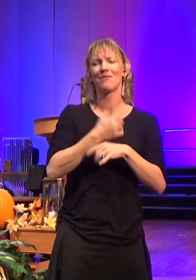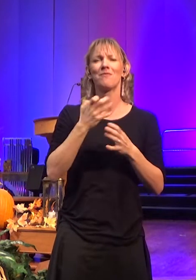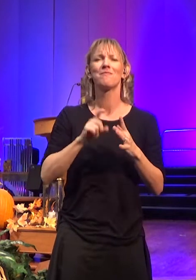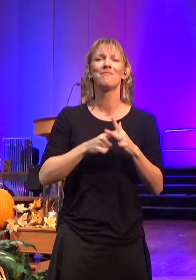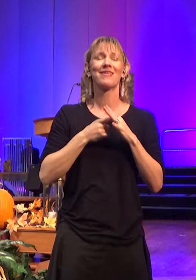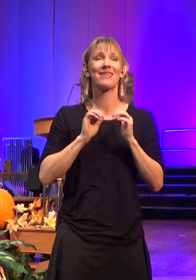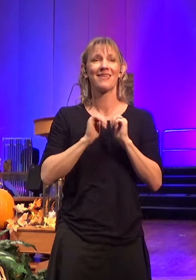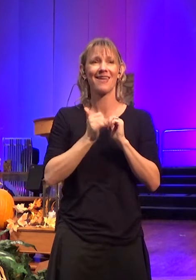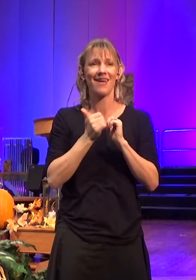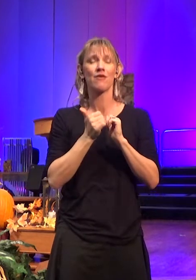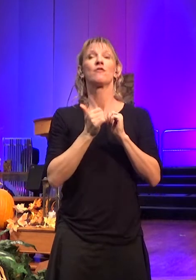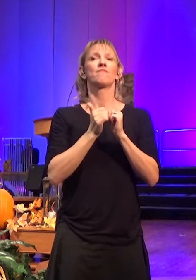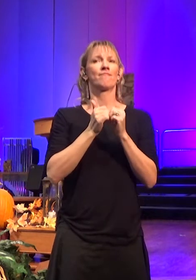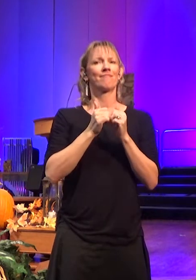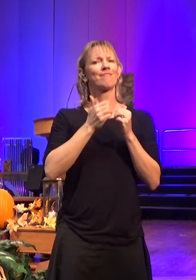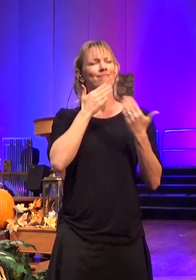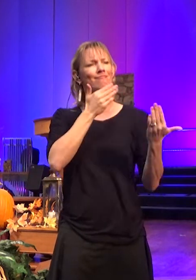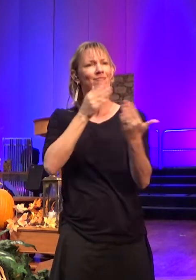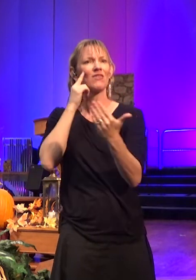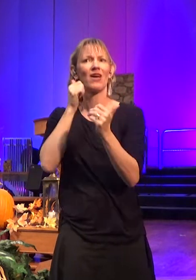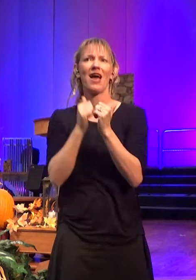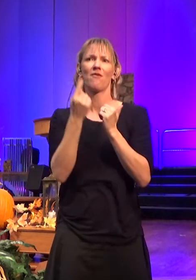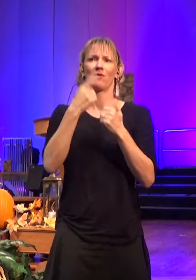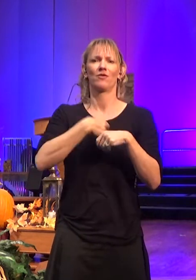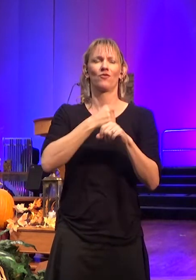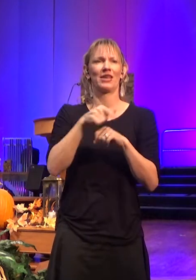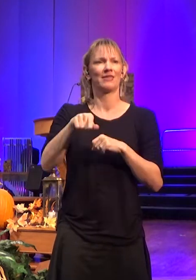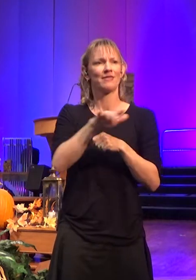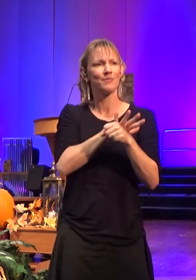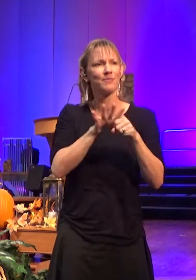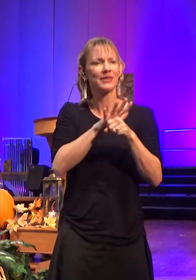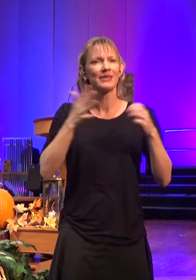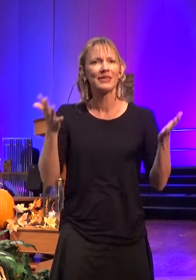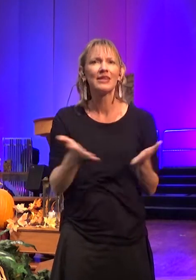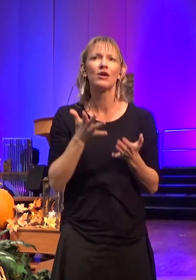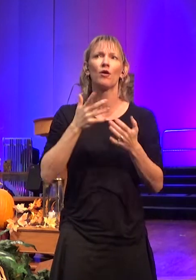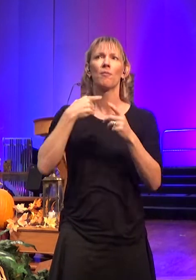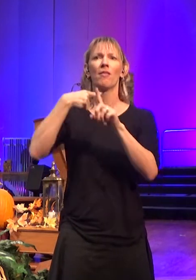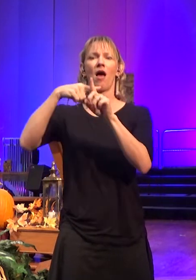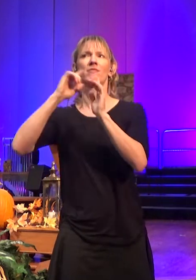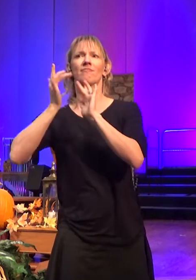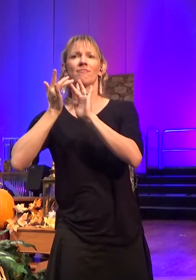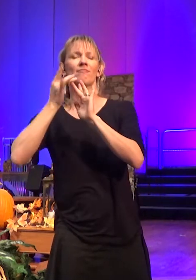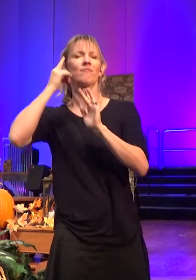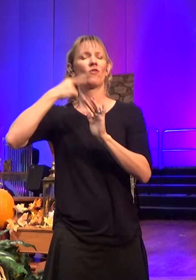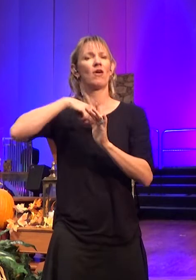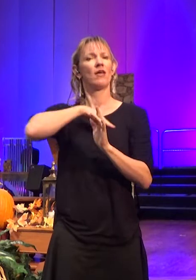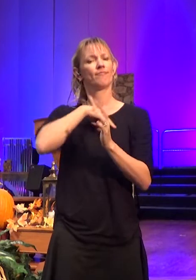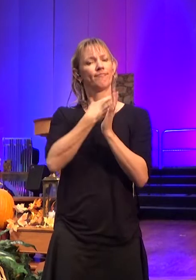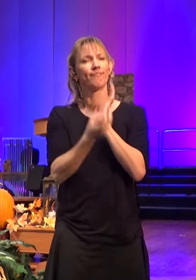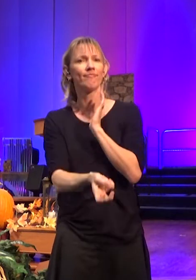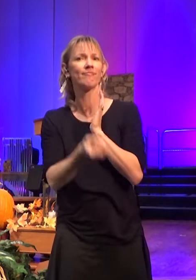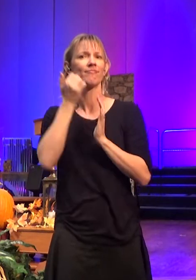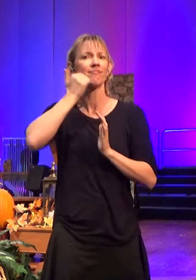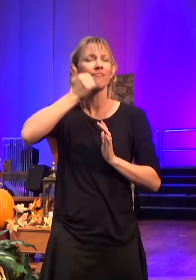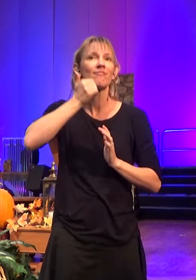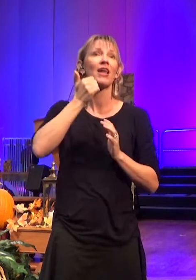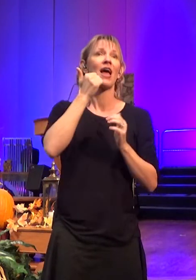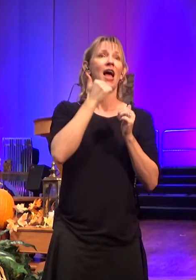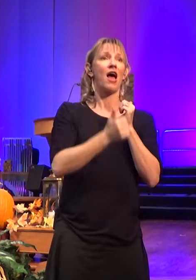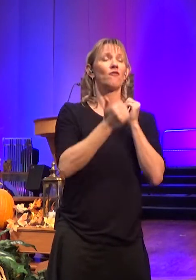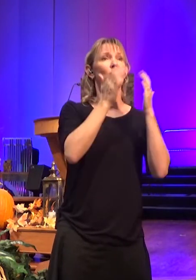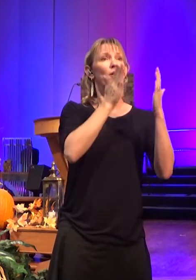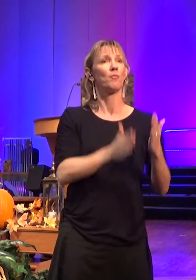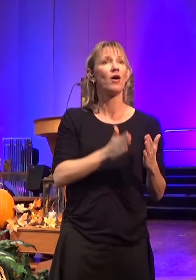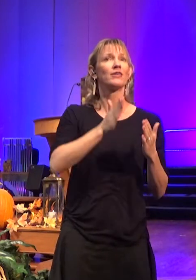so I just want to begin by giving thanks for everyone who created this space here and online for us to step into today. Every